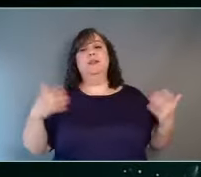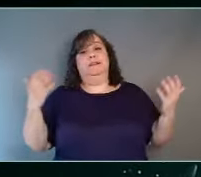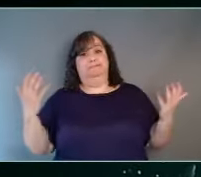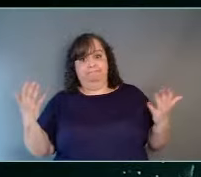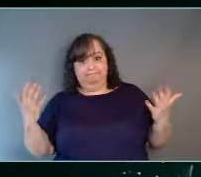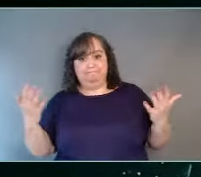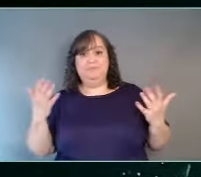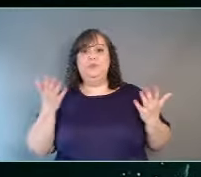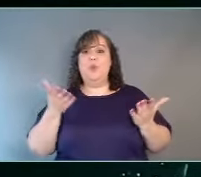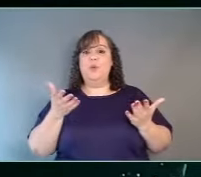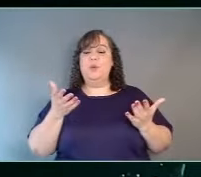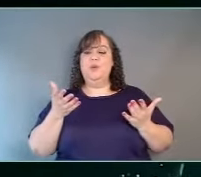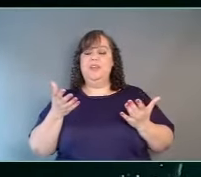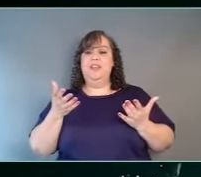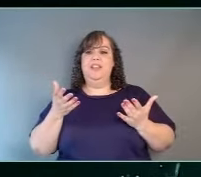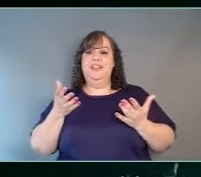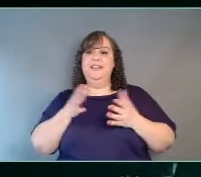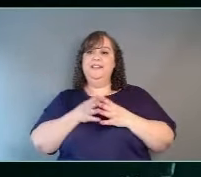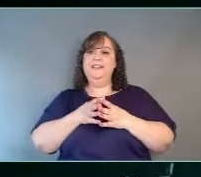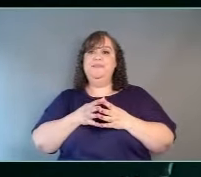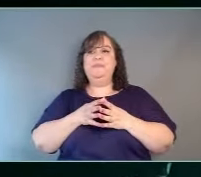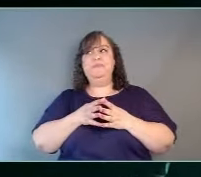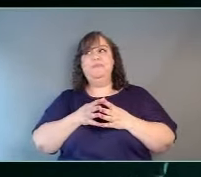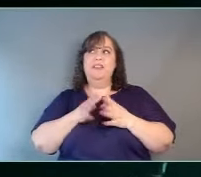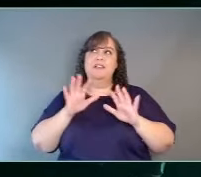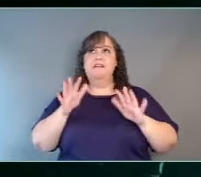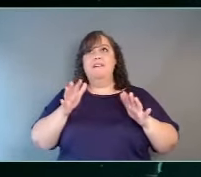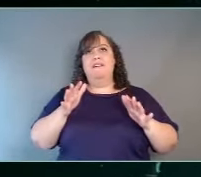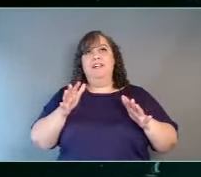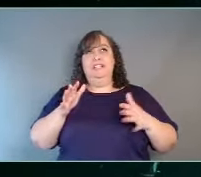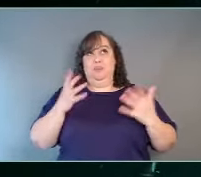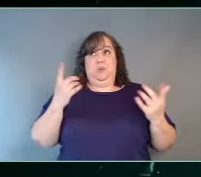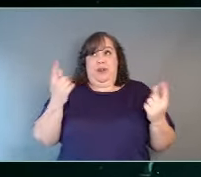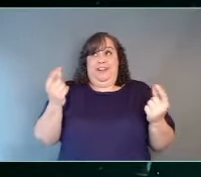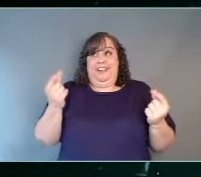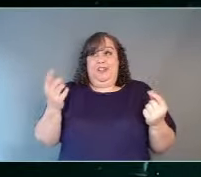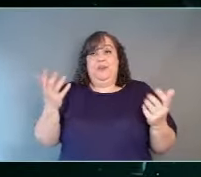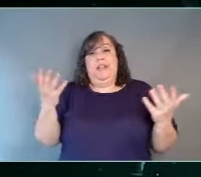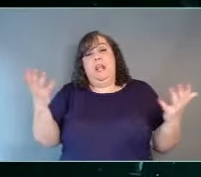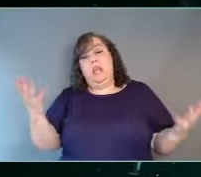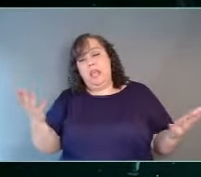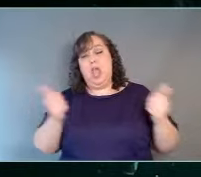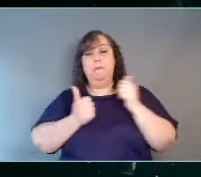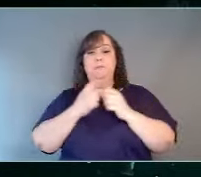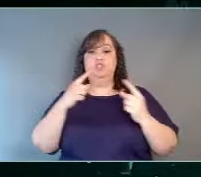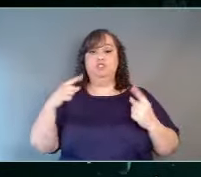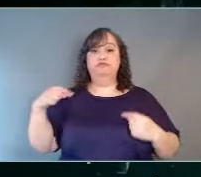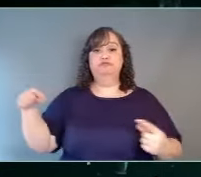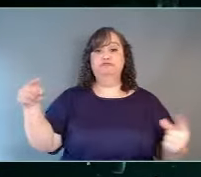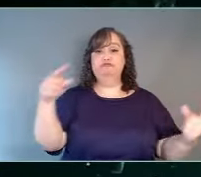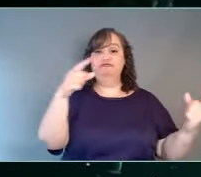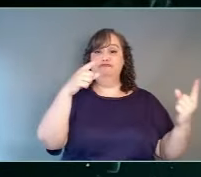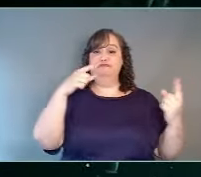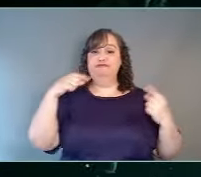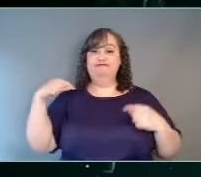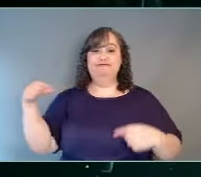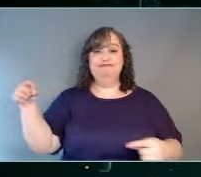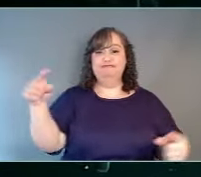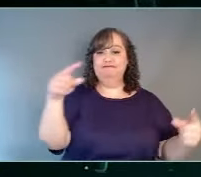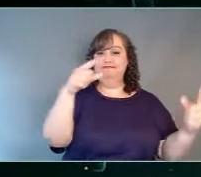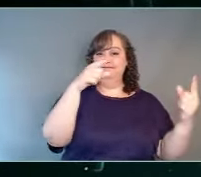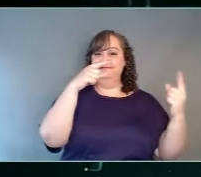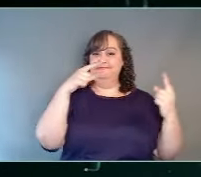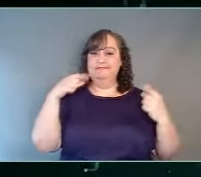are as far as uh what they're doing most of them are just orbiting around the sun um and and sitting